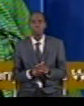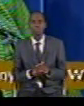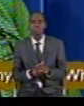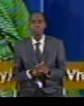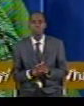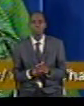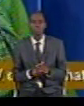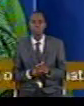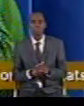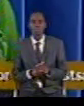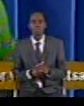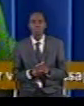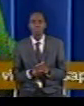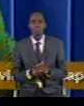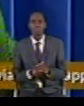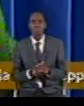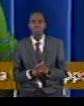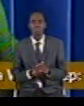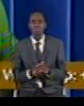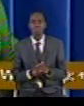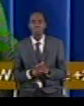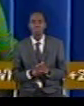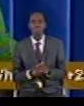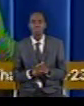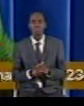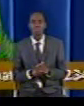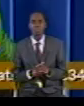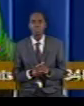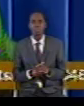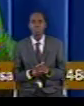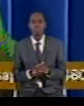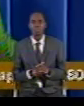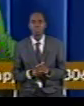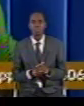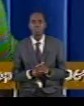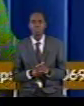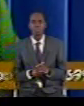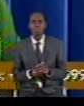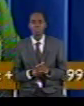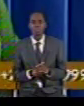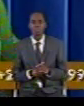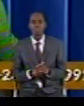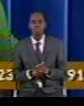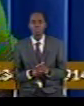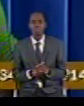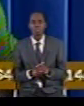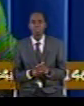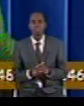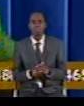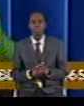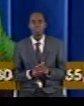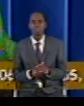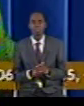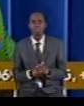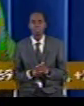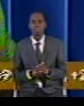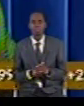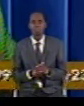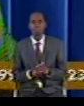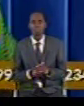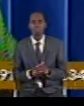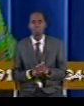san na kasance to na gane ina tafiya church kullum ina tafiya church